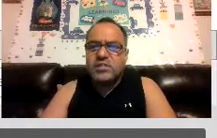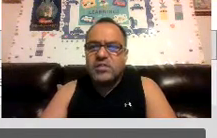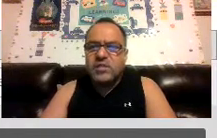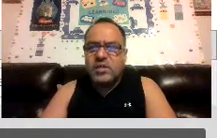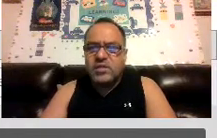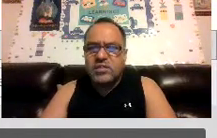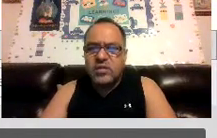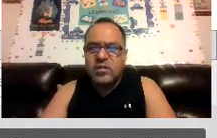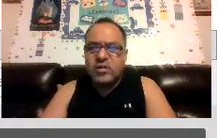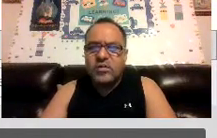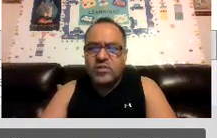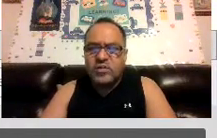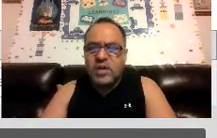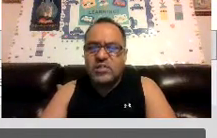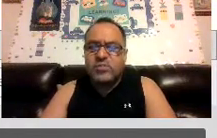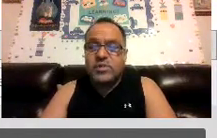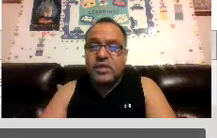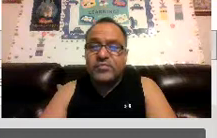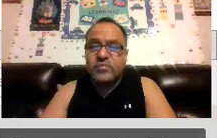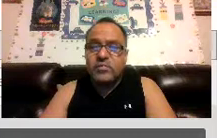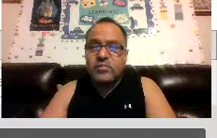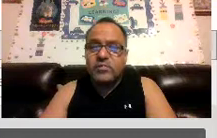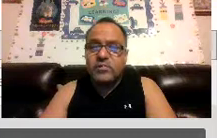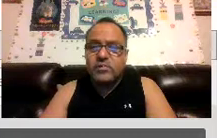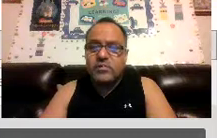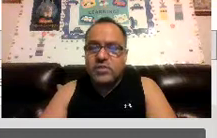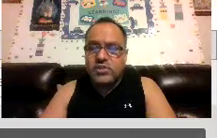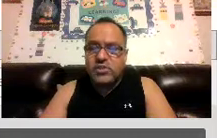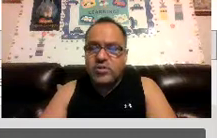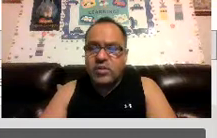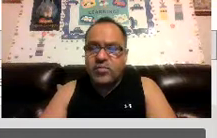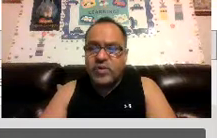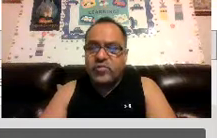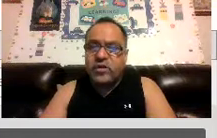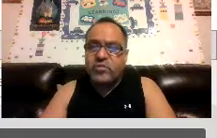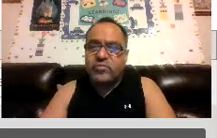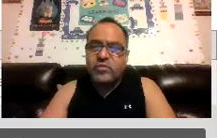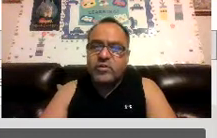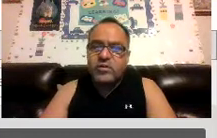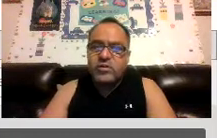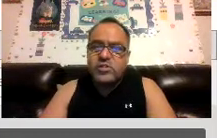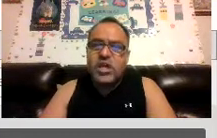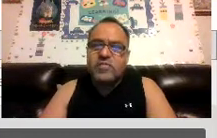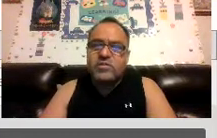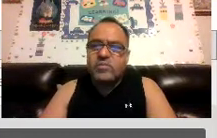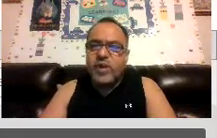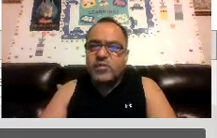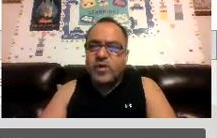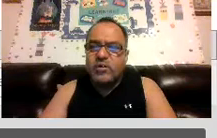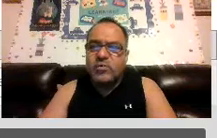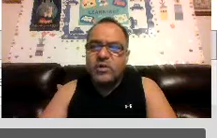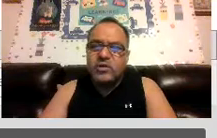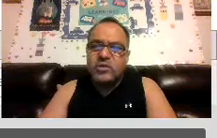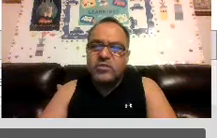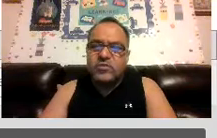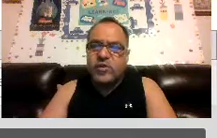lost, and it's a tear for the sad children he left. I think she's talking about herself. She gave the stone back to